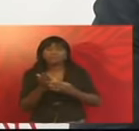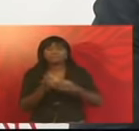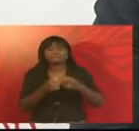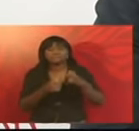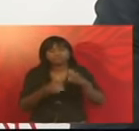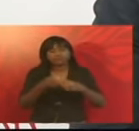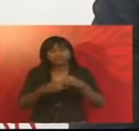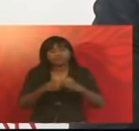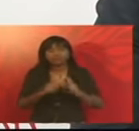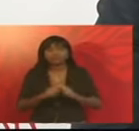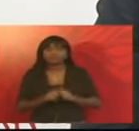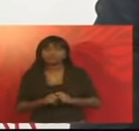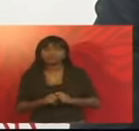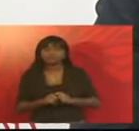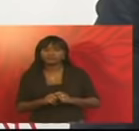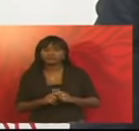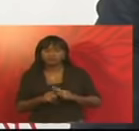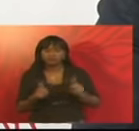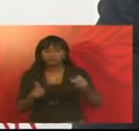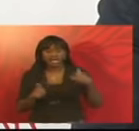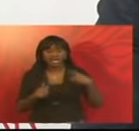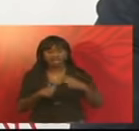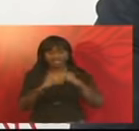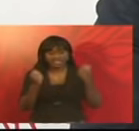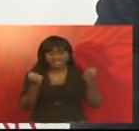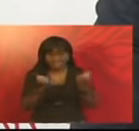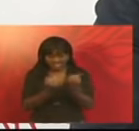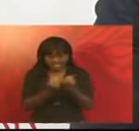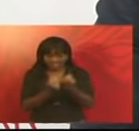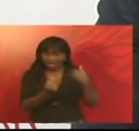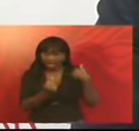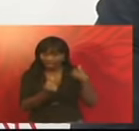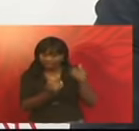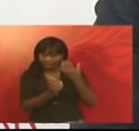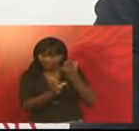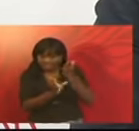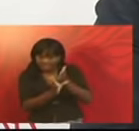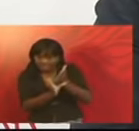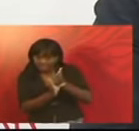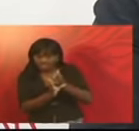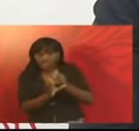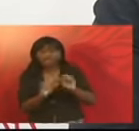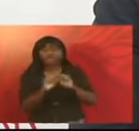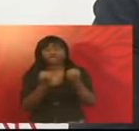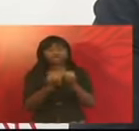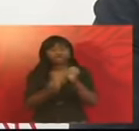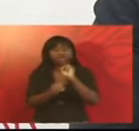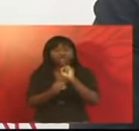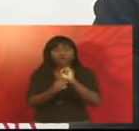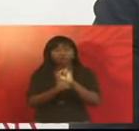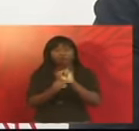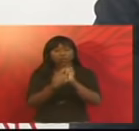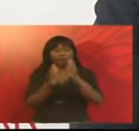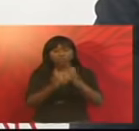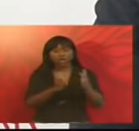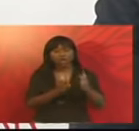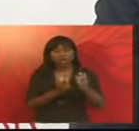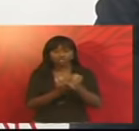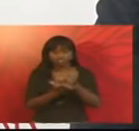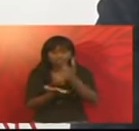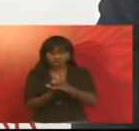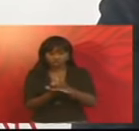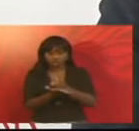engaging our patients, a team of psychiatrists and psychologists and social workers headed by Professor